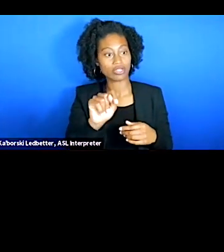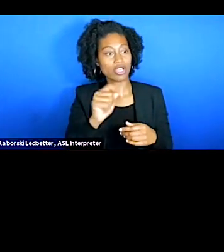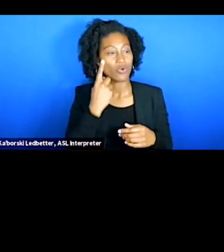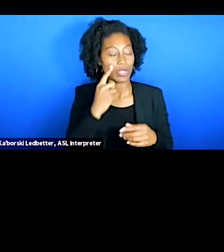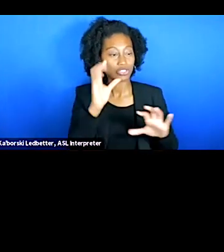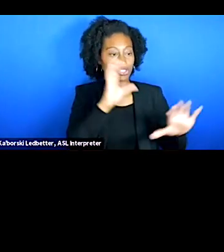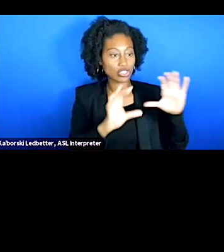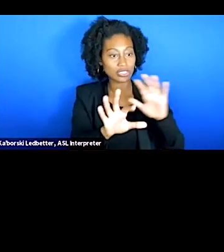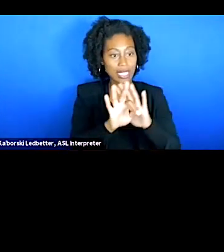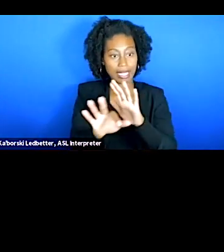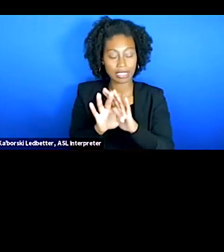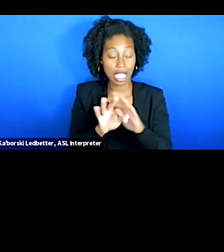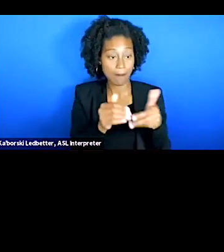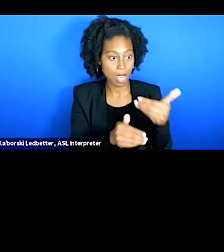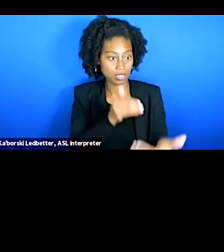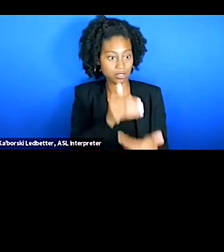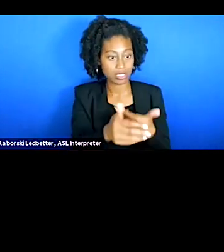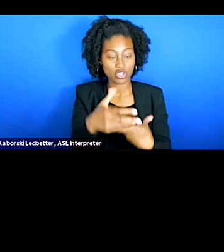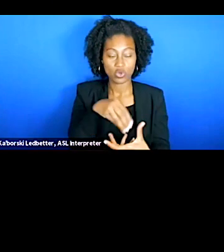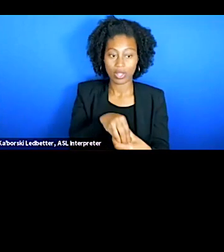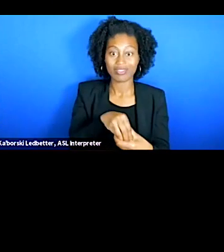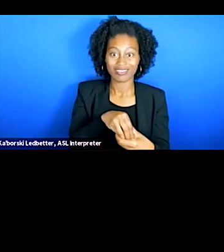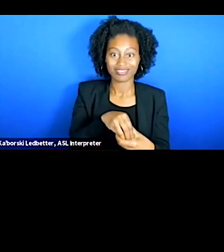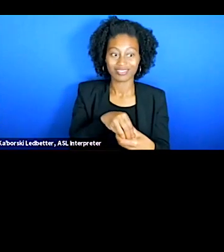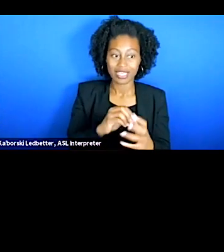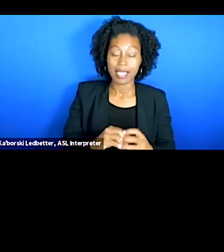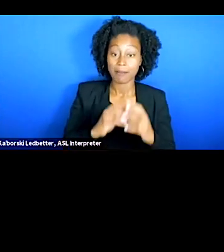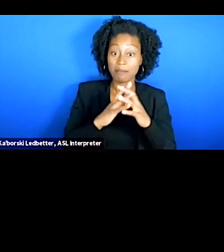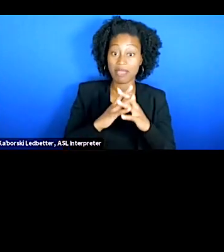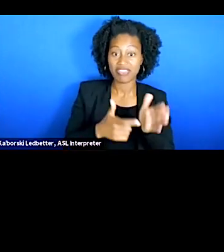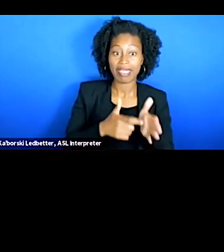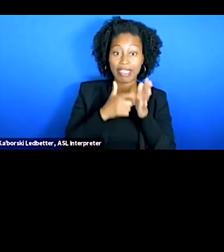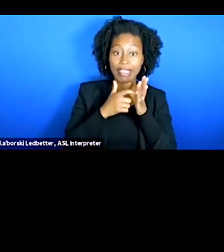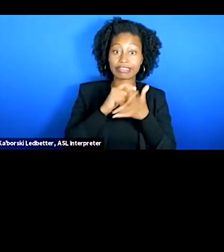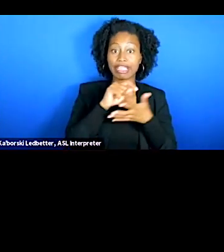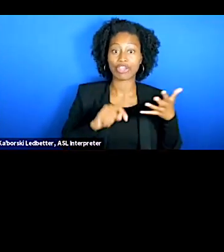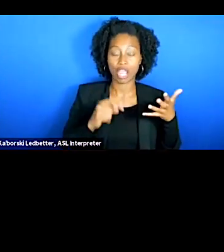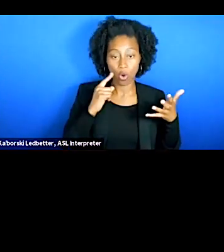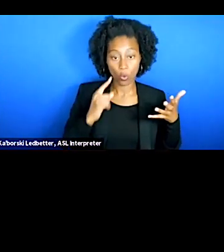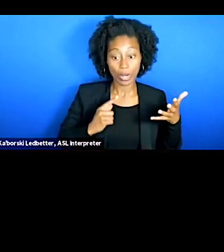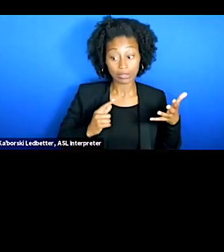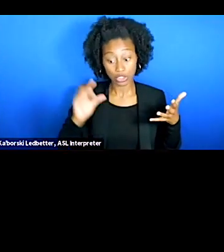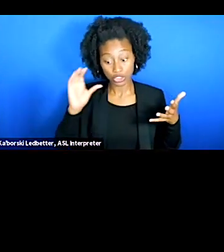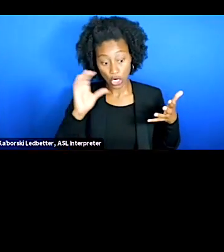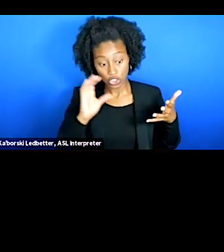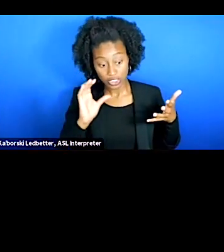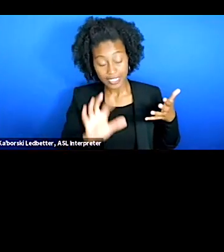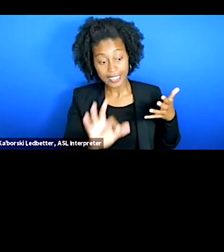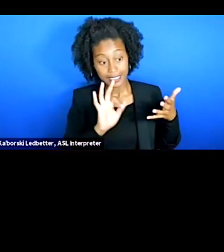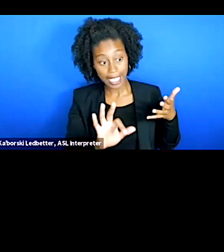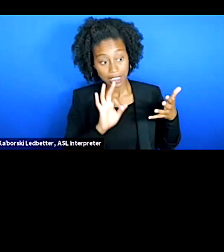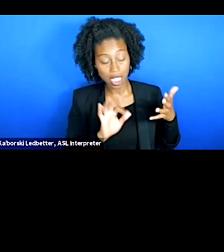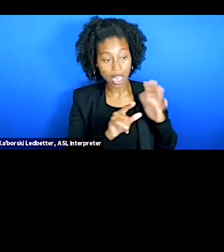which includes implementing the criteria we selected earlier once we are searching for and selecting the